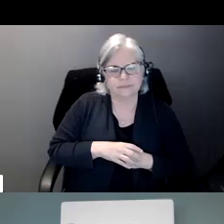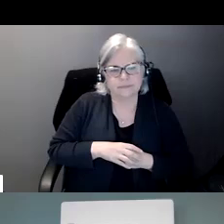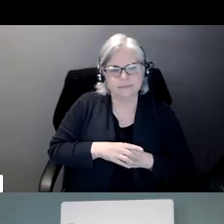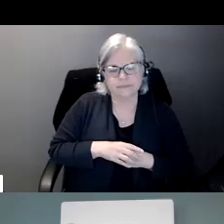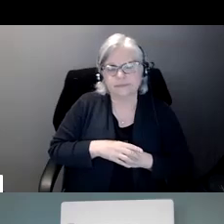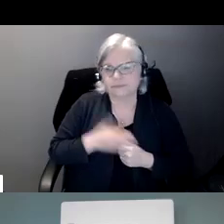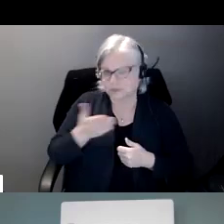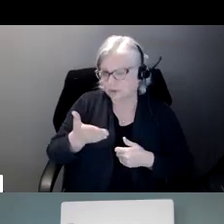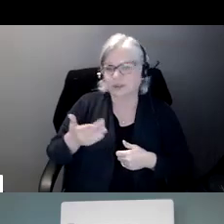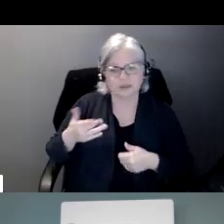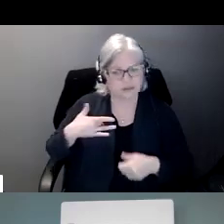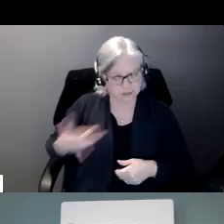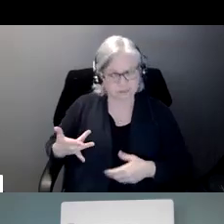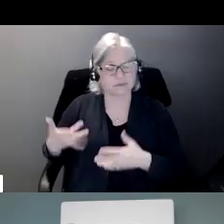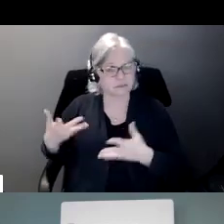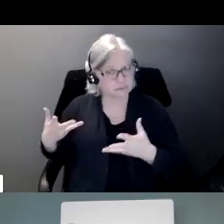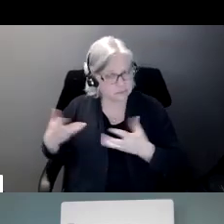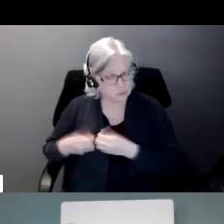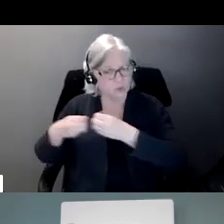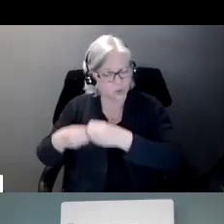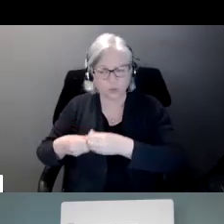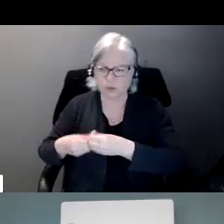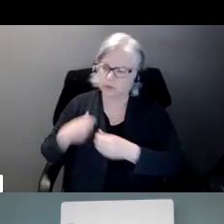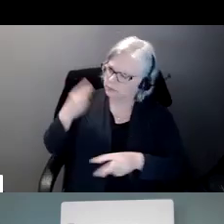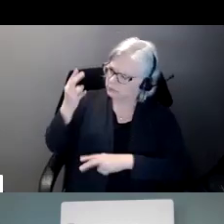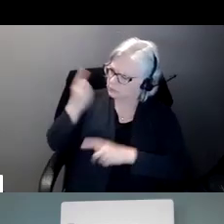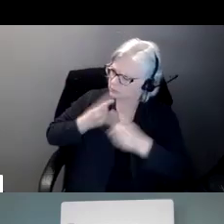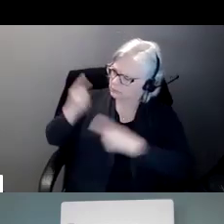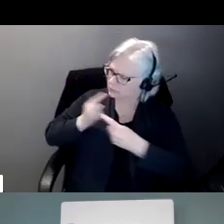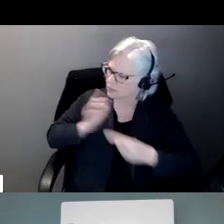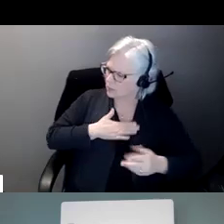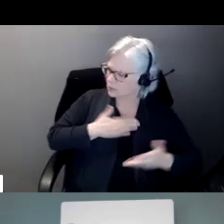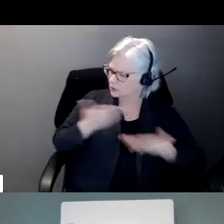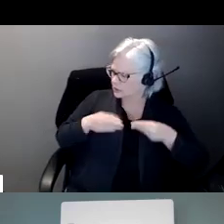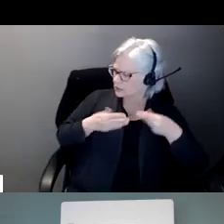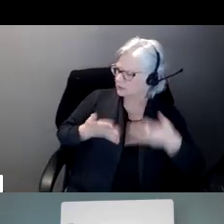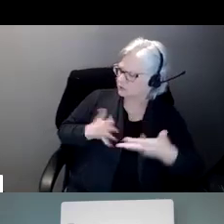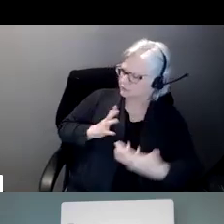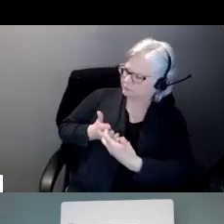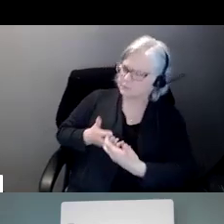trend, and we are very mindful about our service delivery as a result.